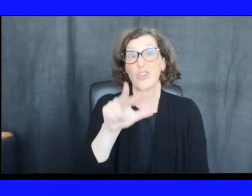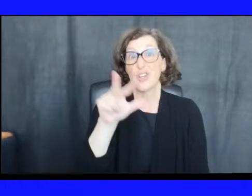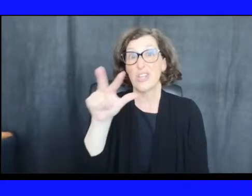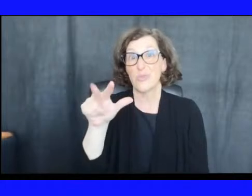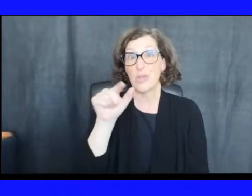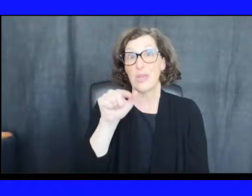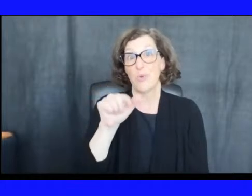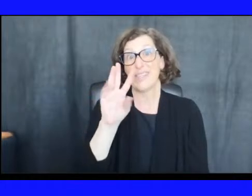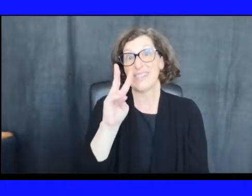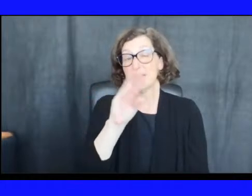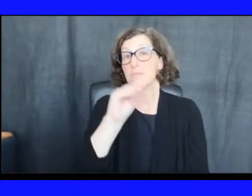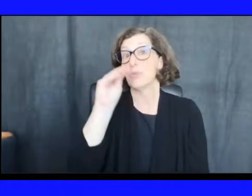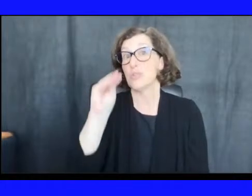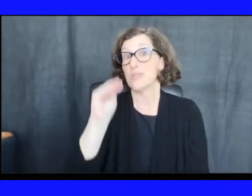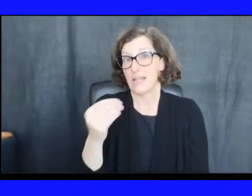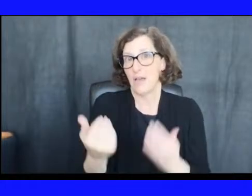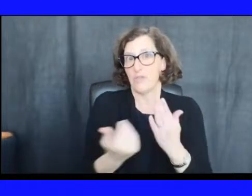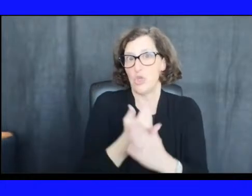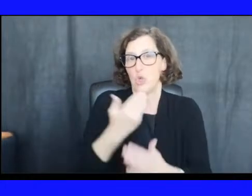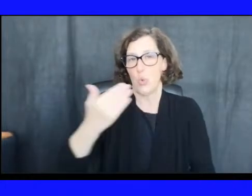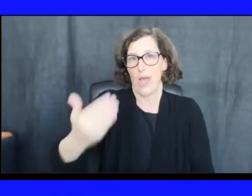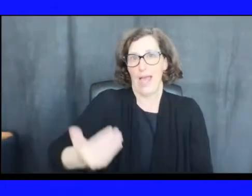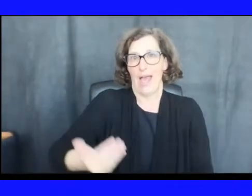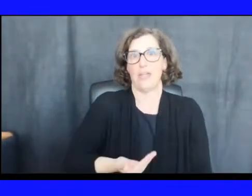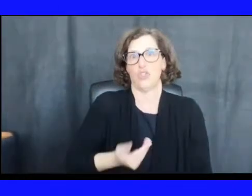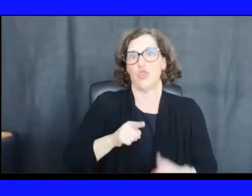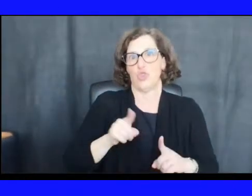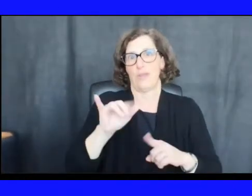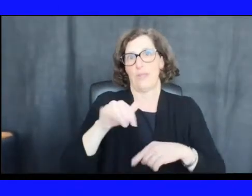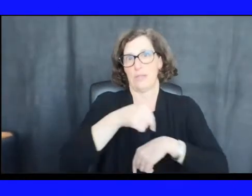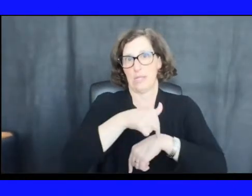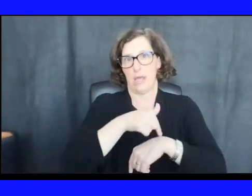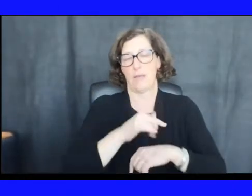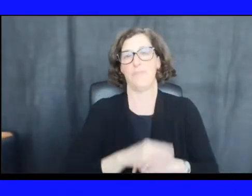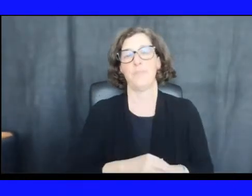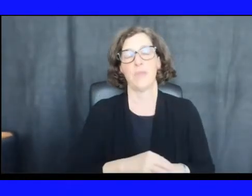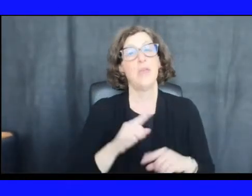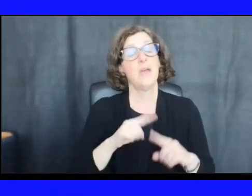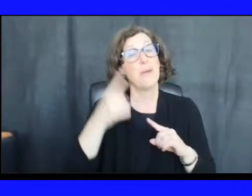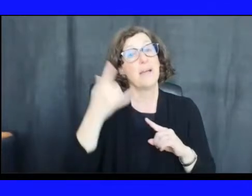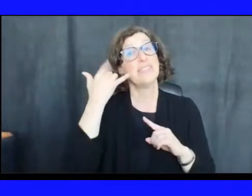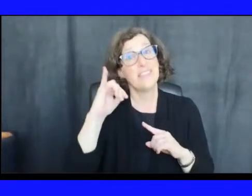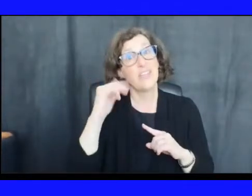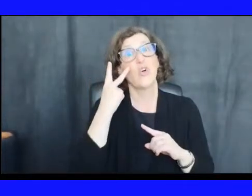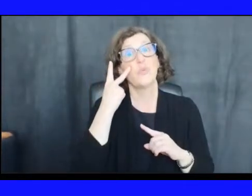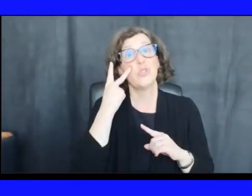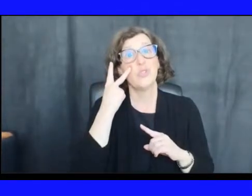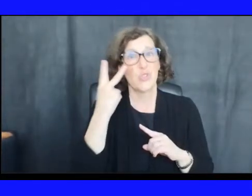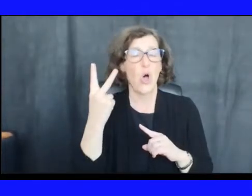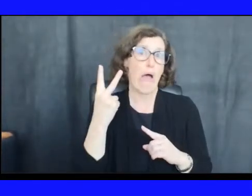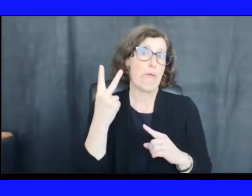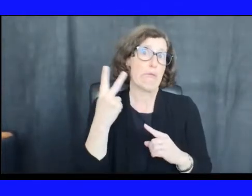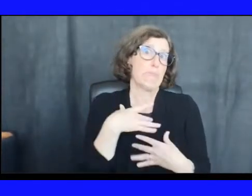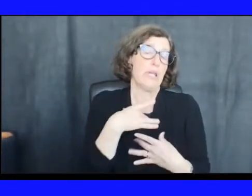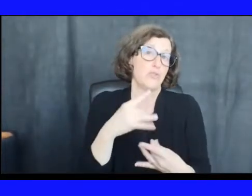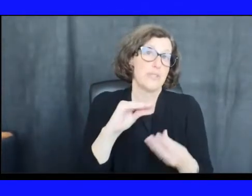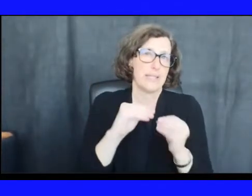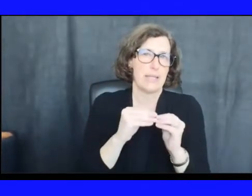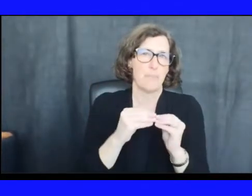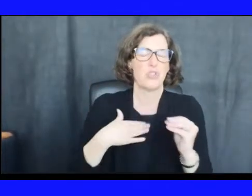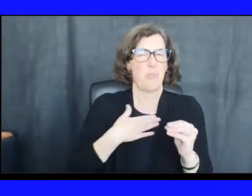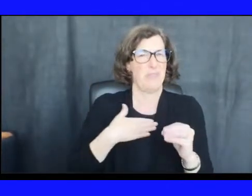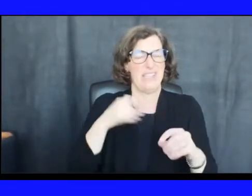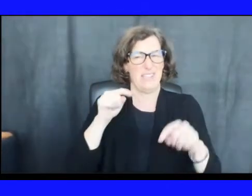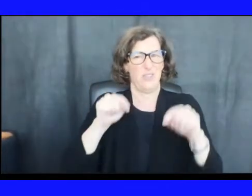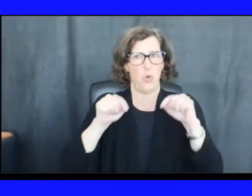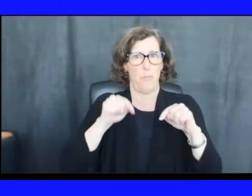identify as female, 0.3% non-binary. Of the ethnic groups hired other than white,